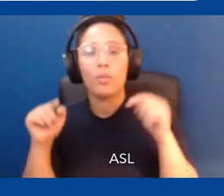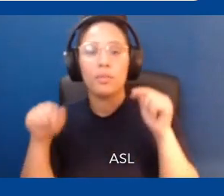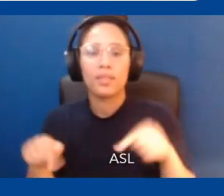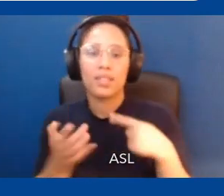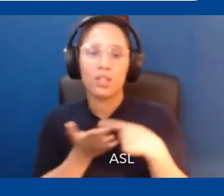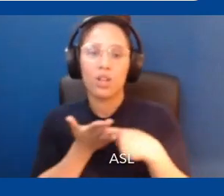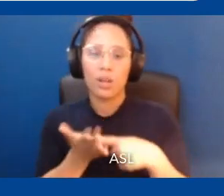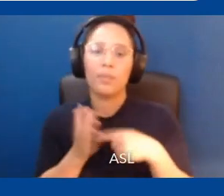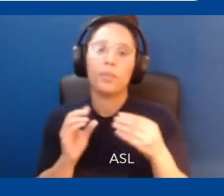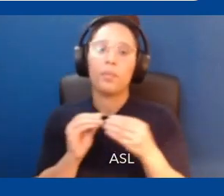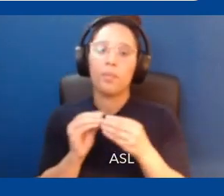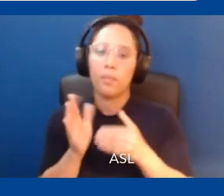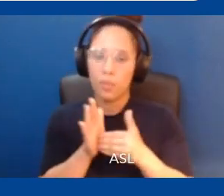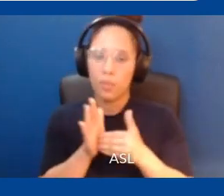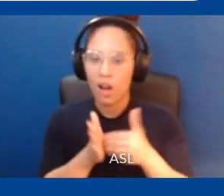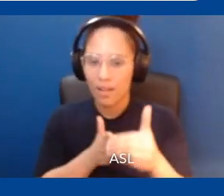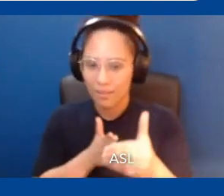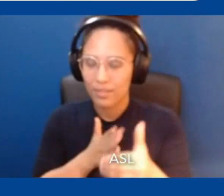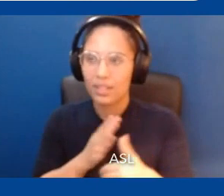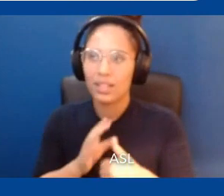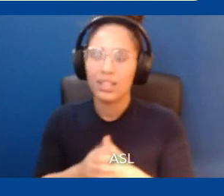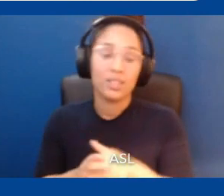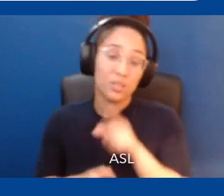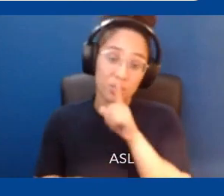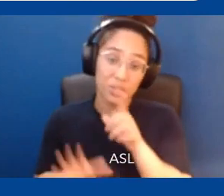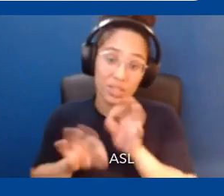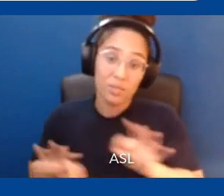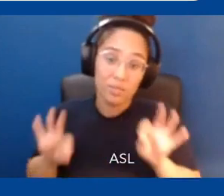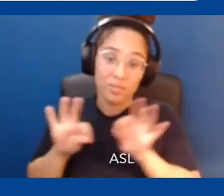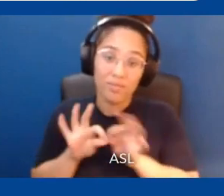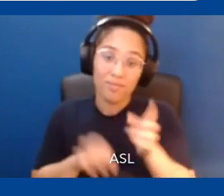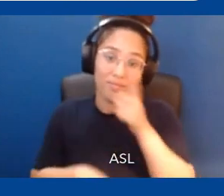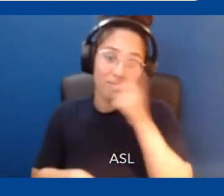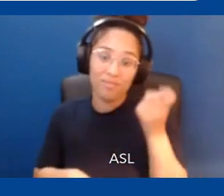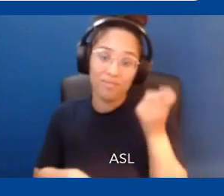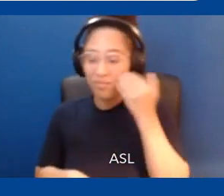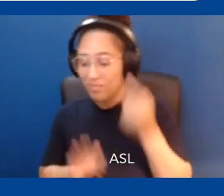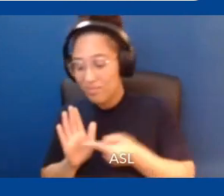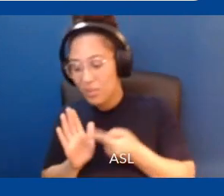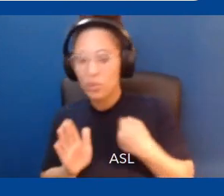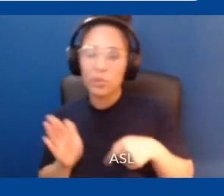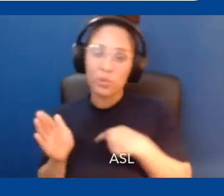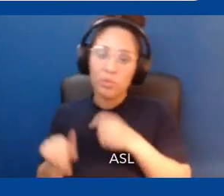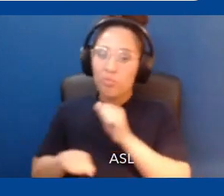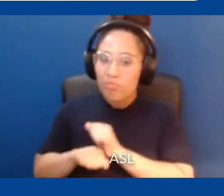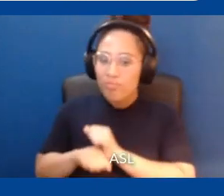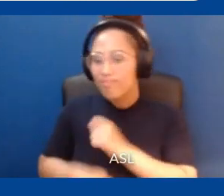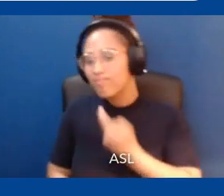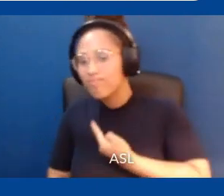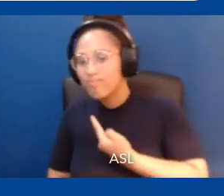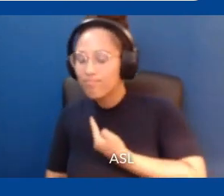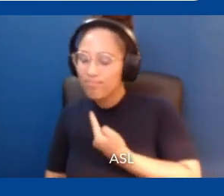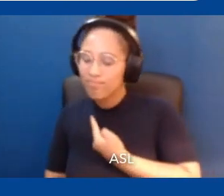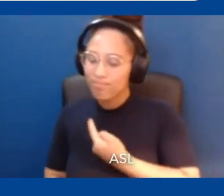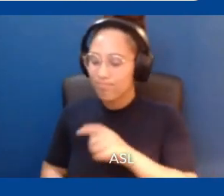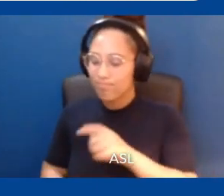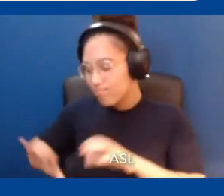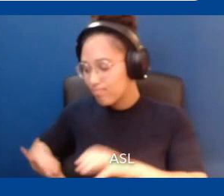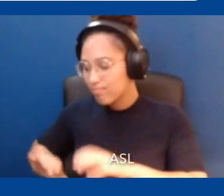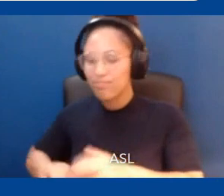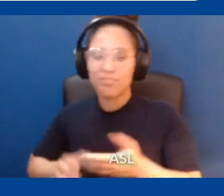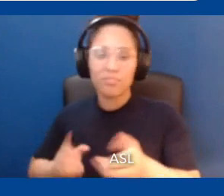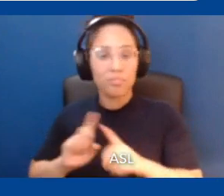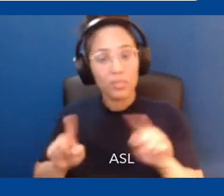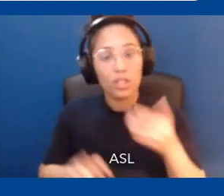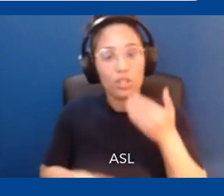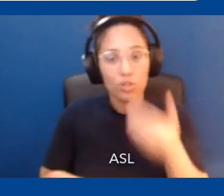It's very important because sometimes we are a little bit alone while doing our work, and it's good to listen to